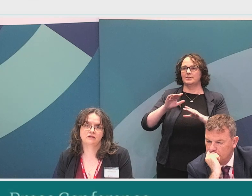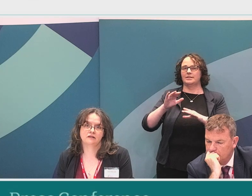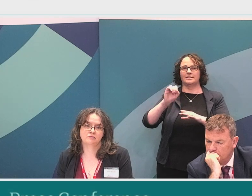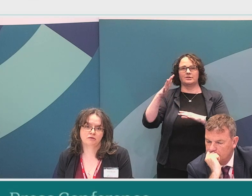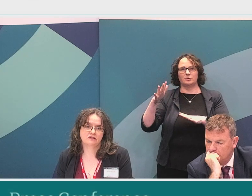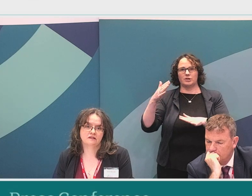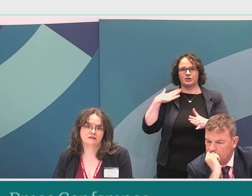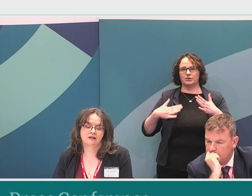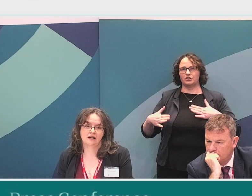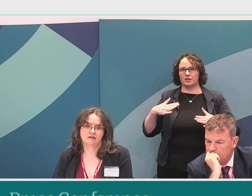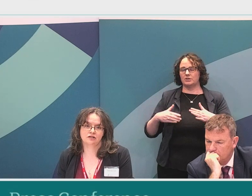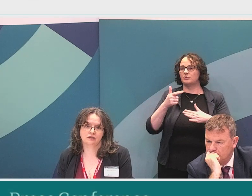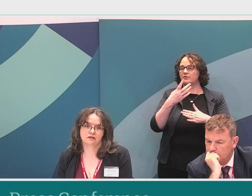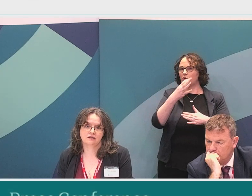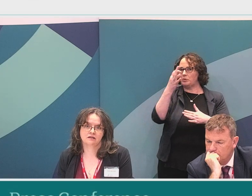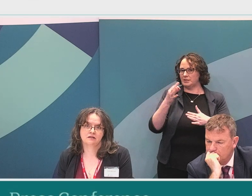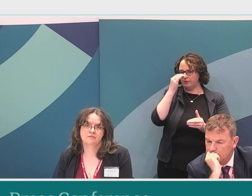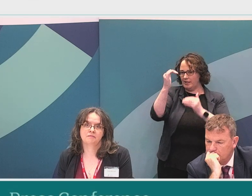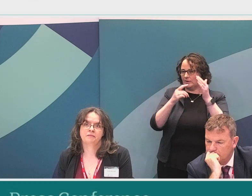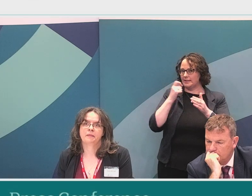having experienced this as a child.